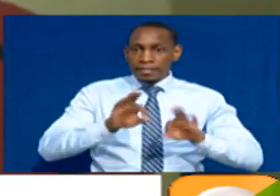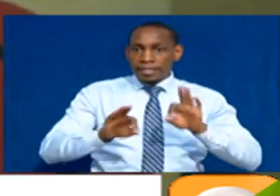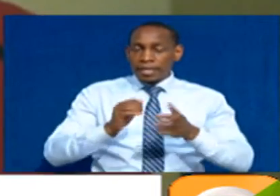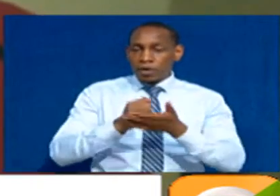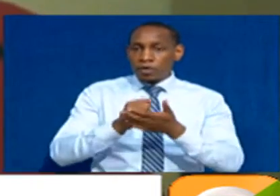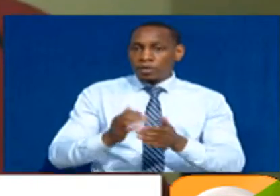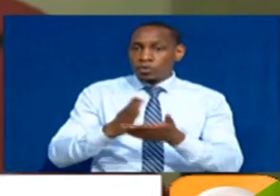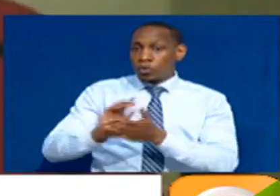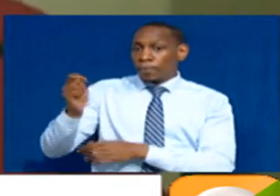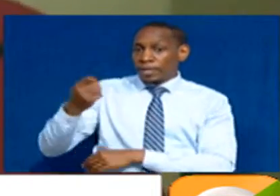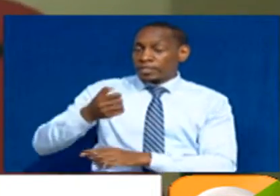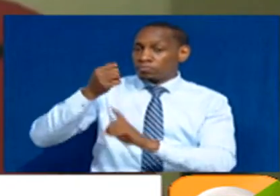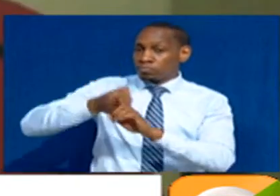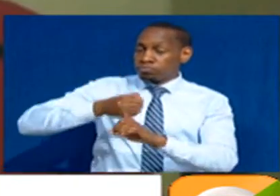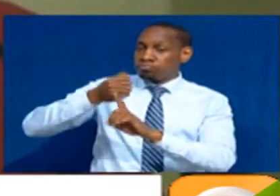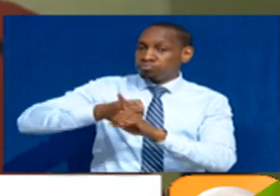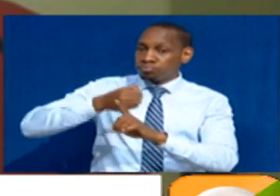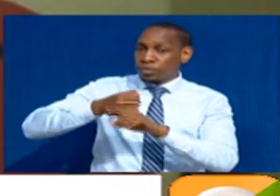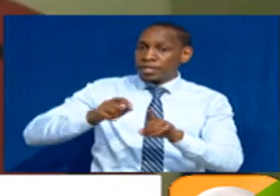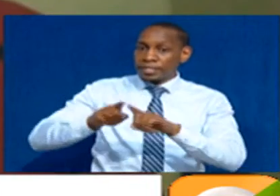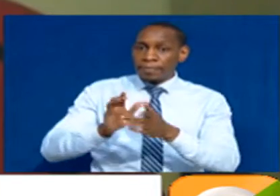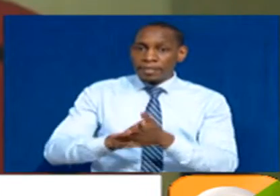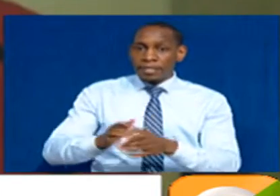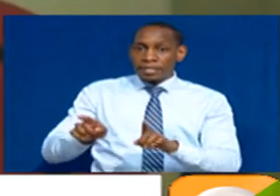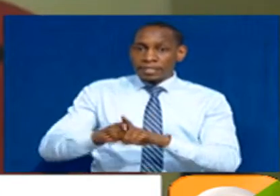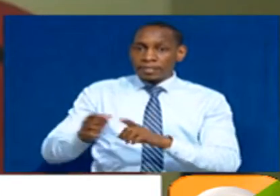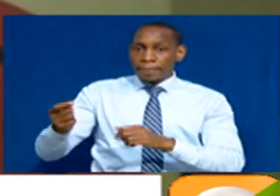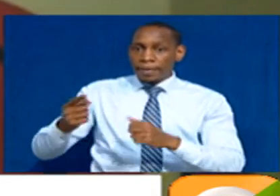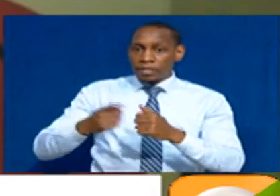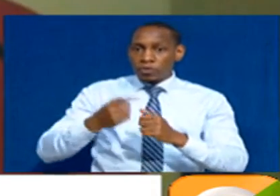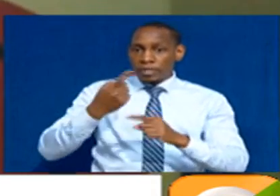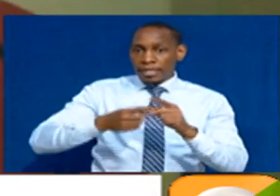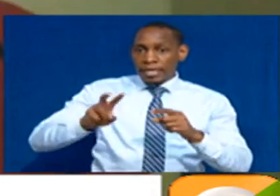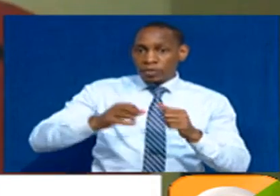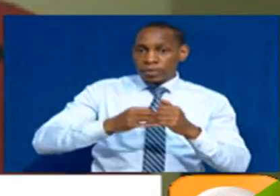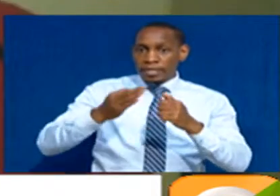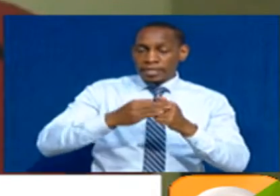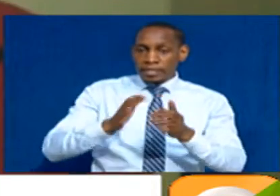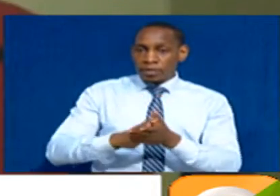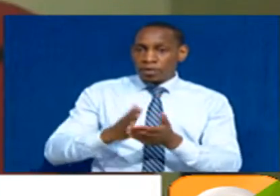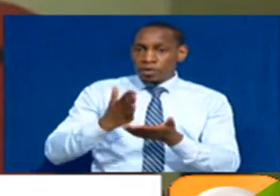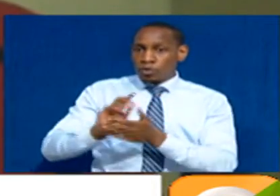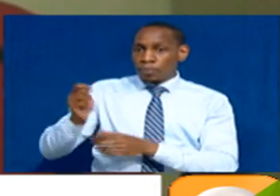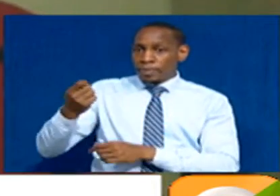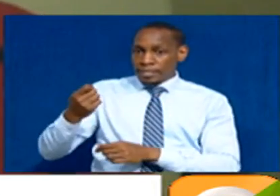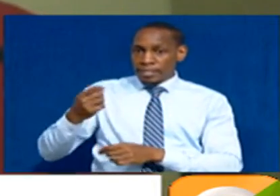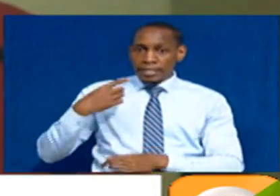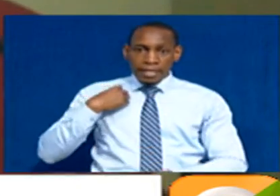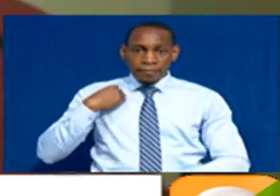the president has spoken very much about it. Even in June 2018, he offered himself and the